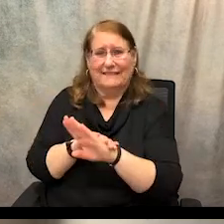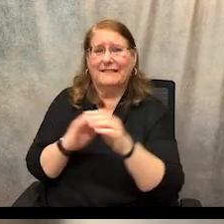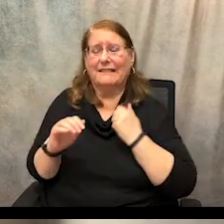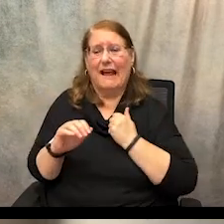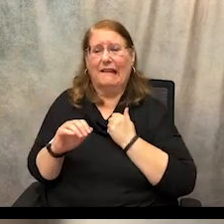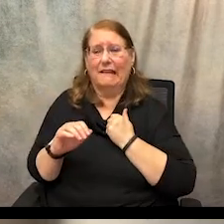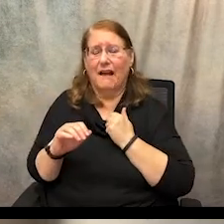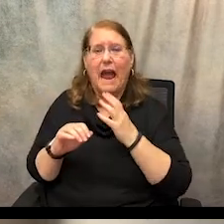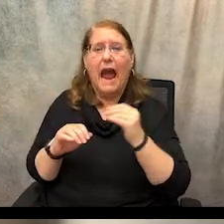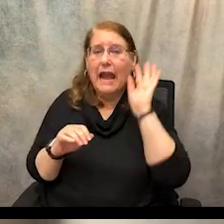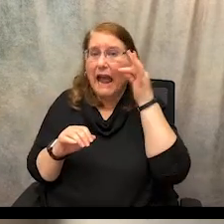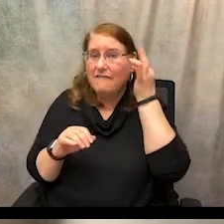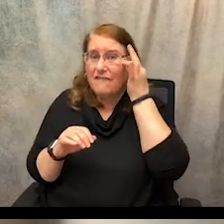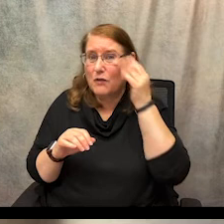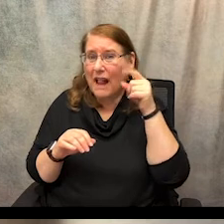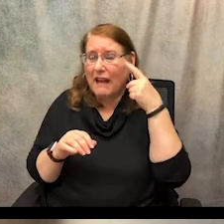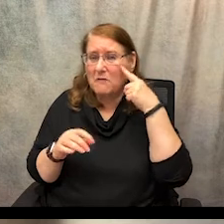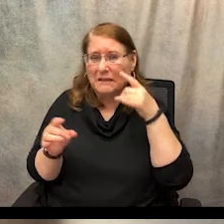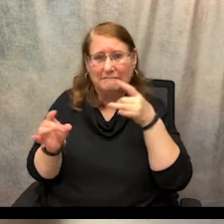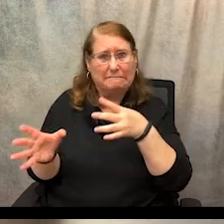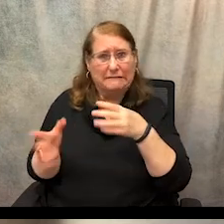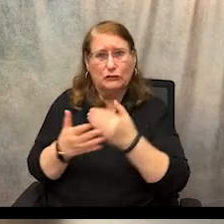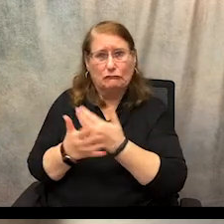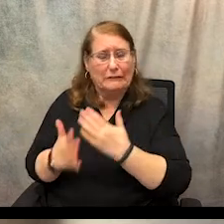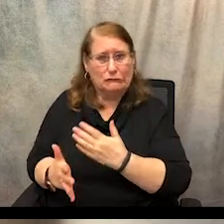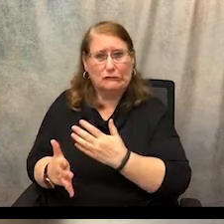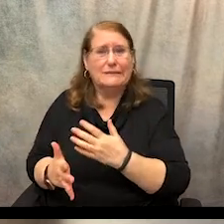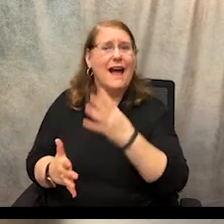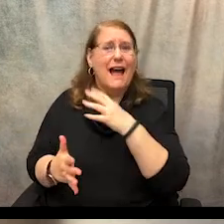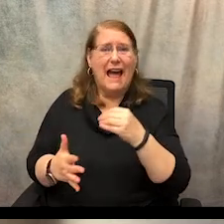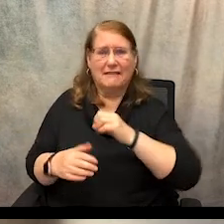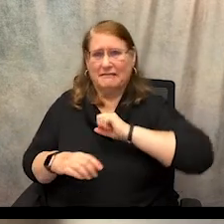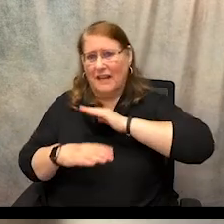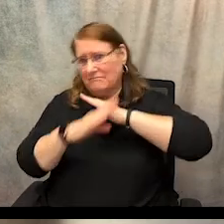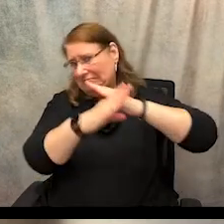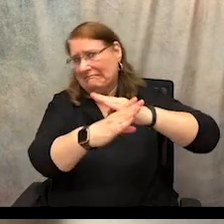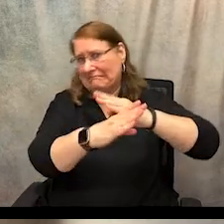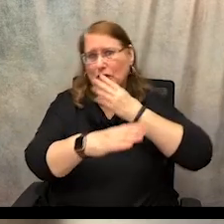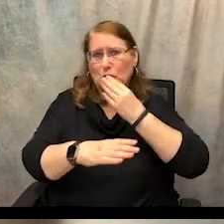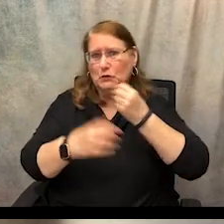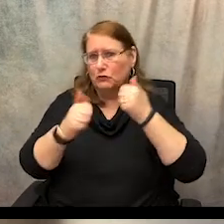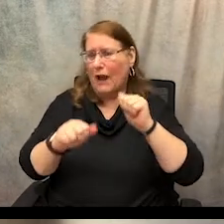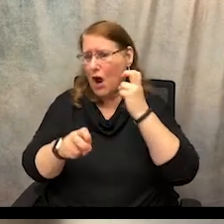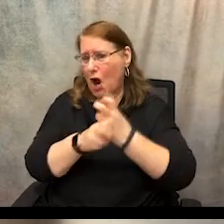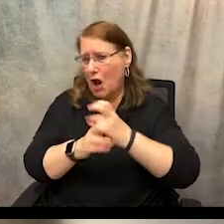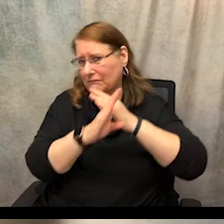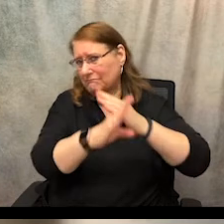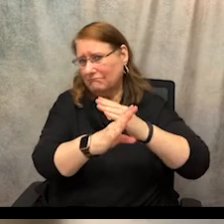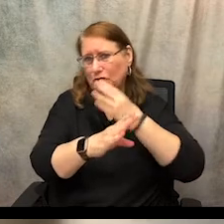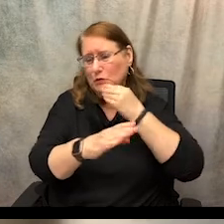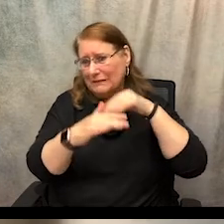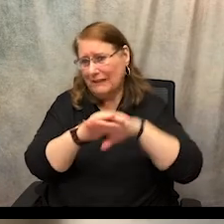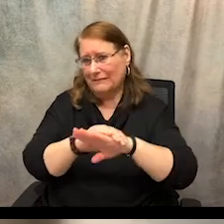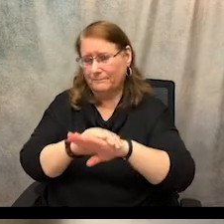The federal government was extremely xenophobic and did their best to keep Jews out. So when these men got out of the camp, it was